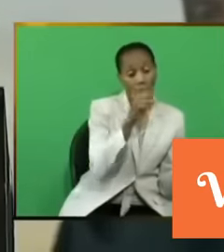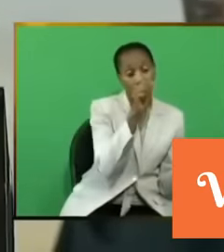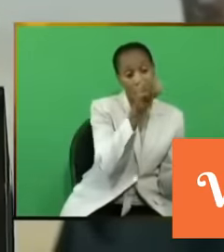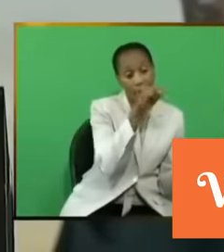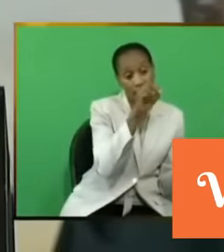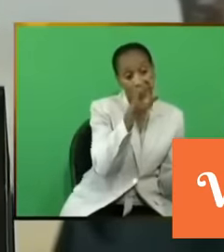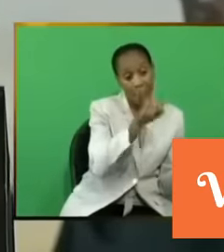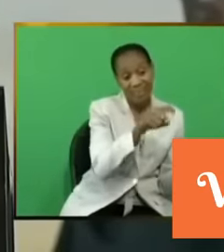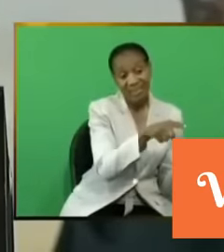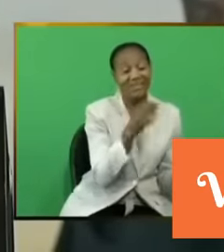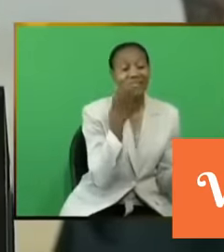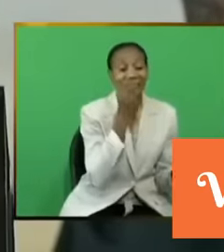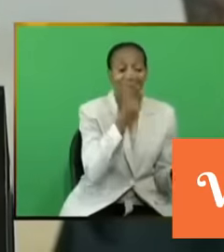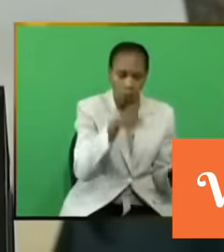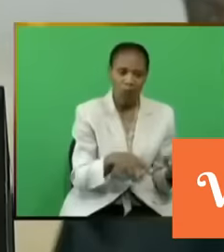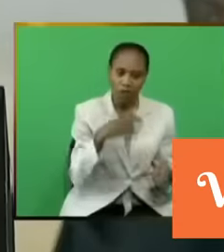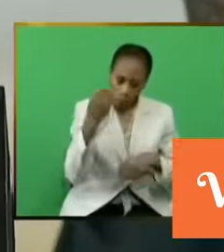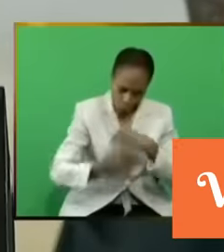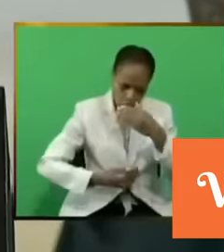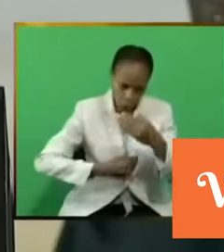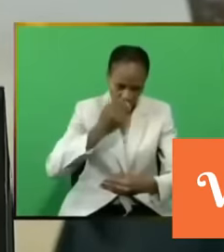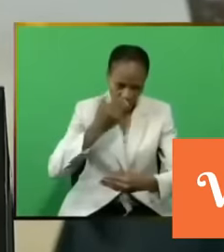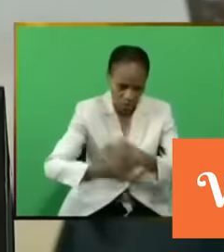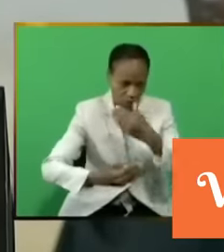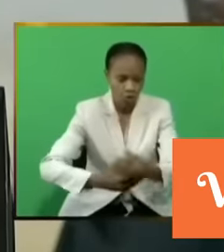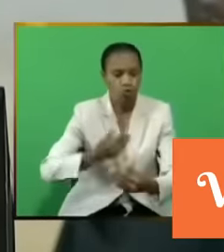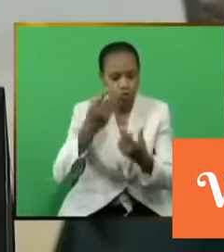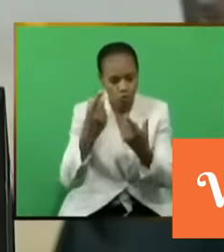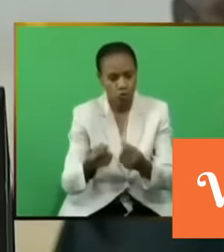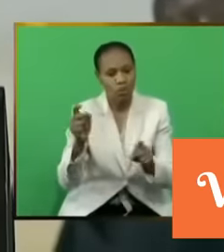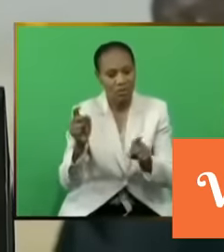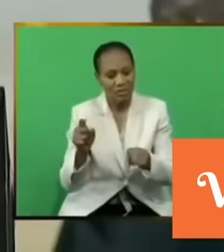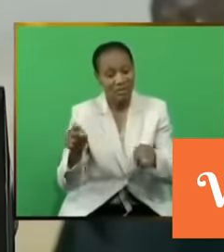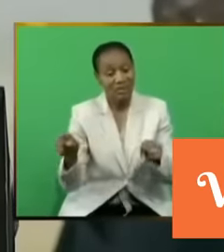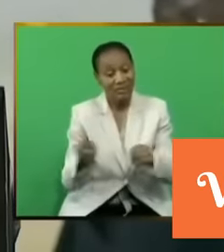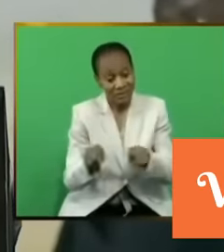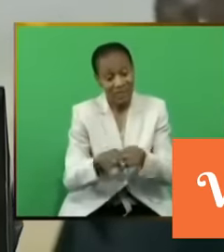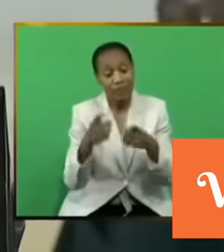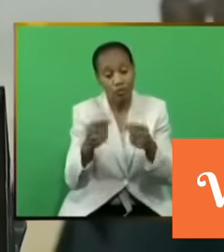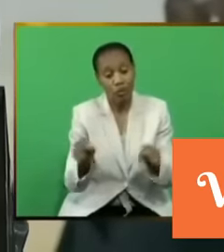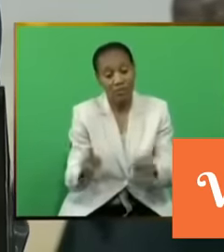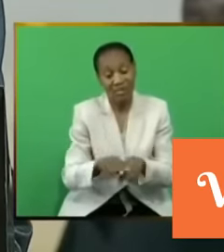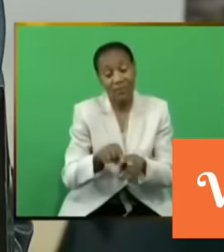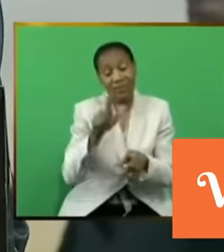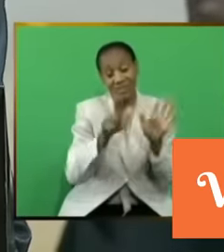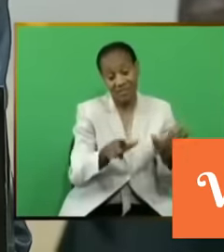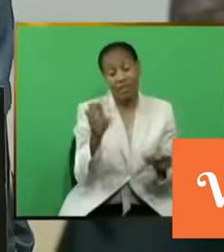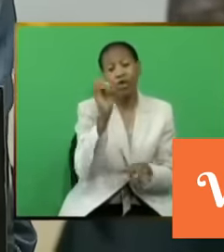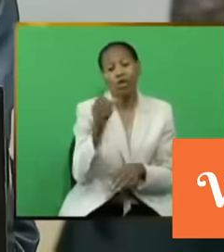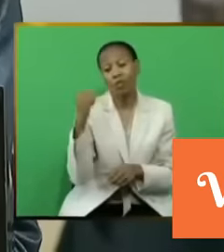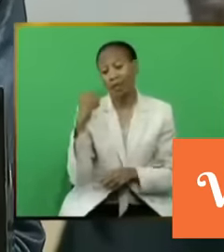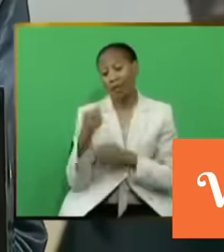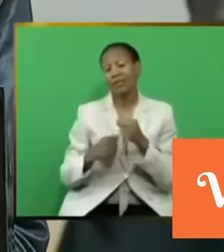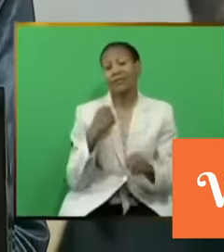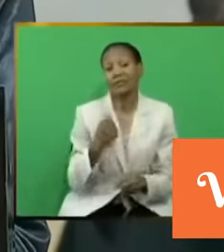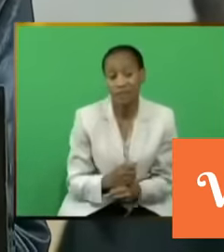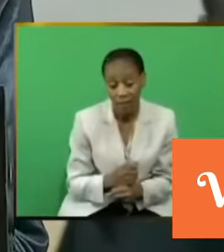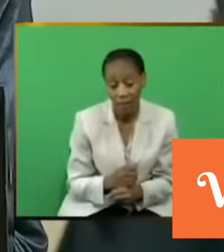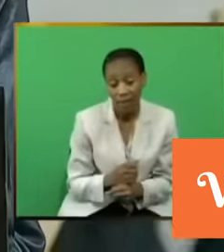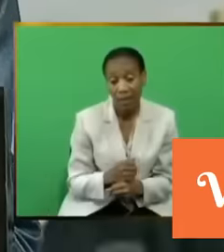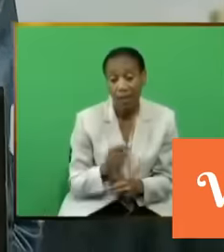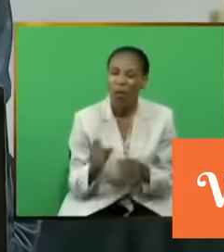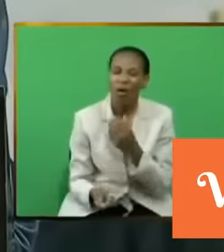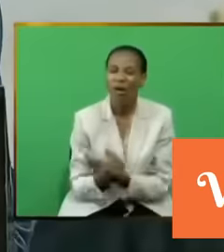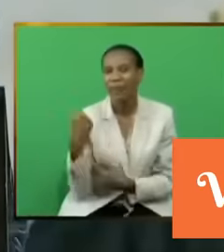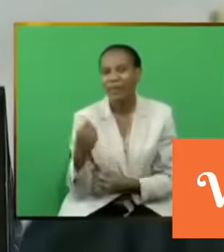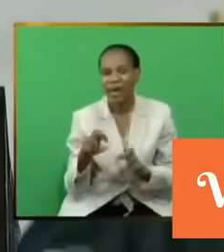the despicable atrocities they carried out on the 7th of October last year, which reportedly